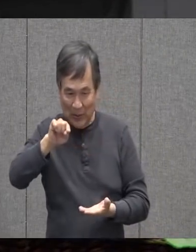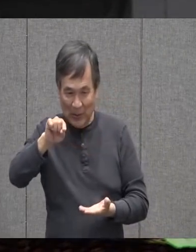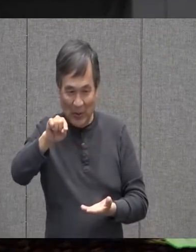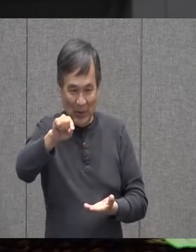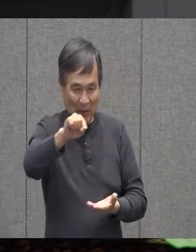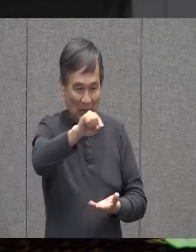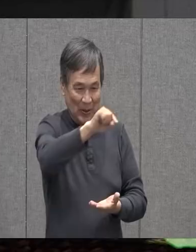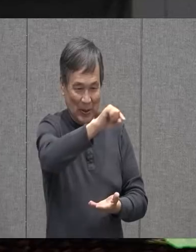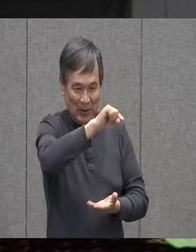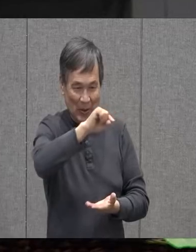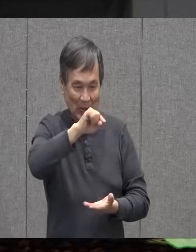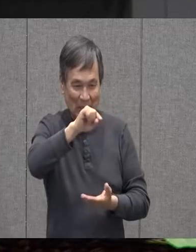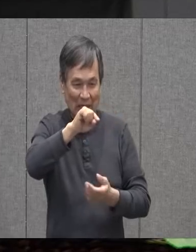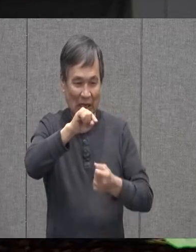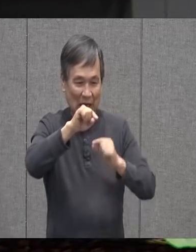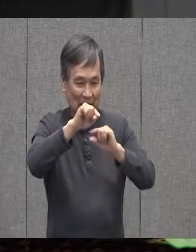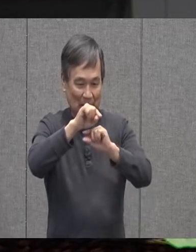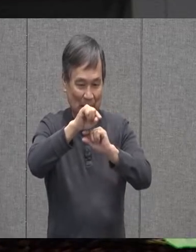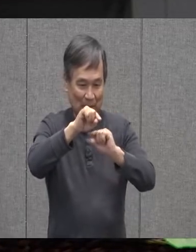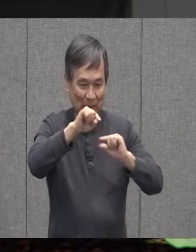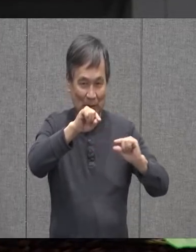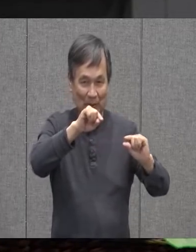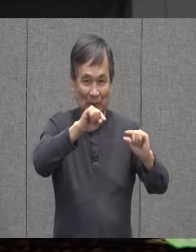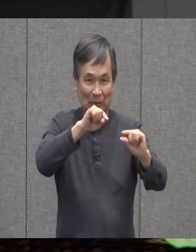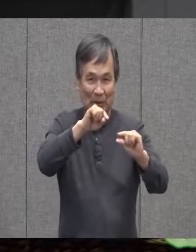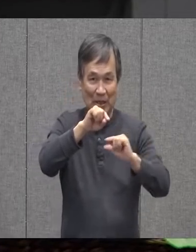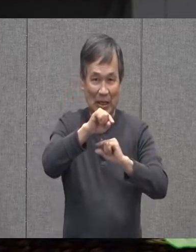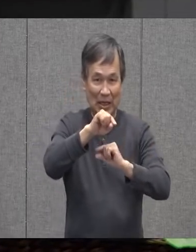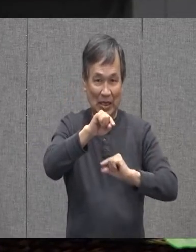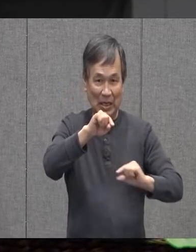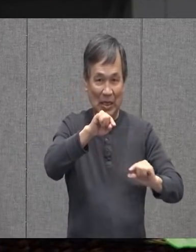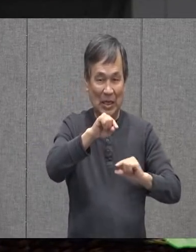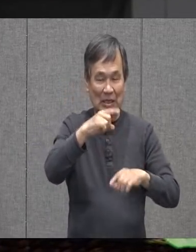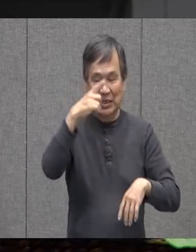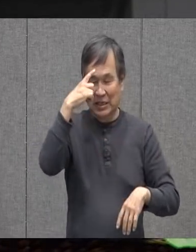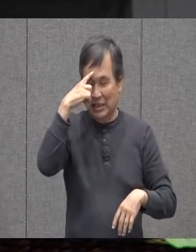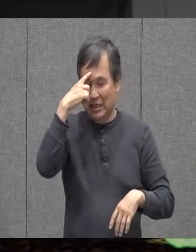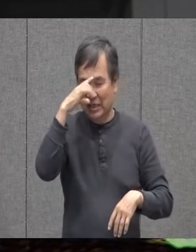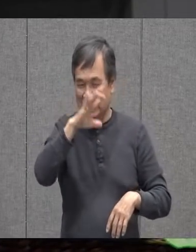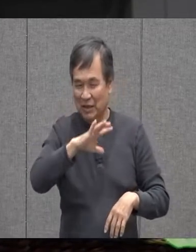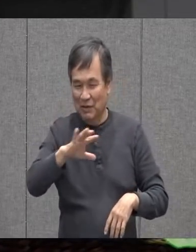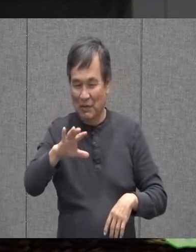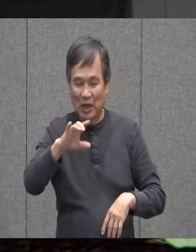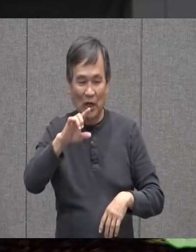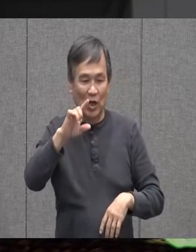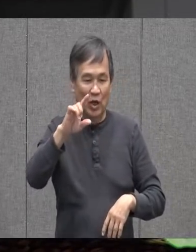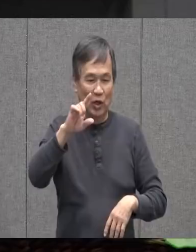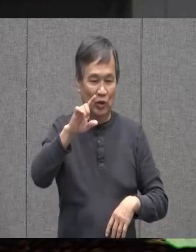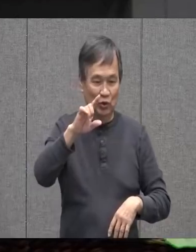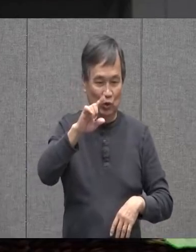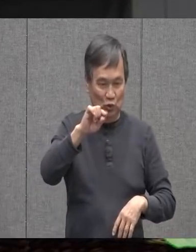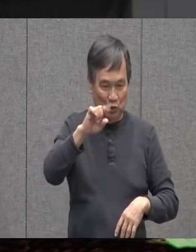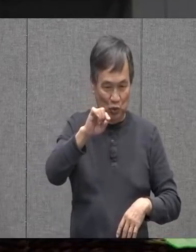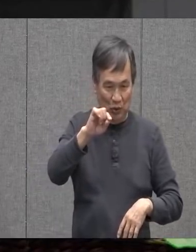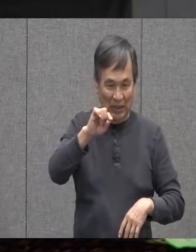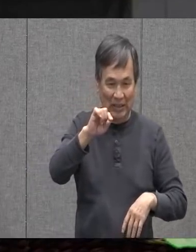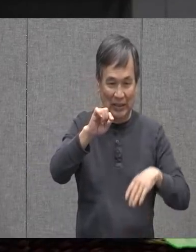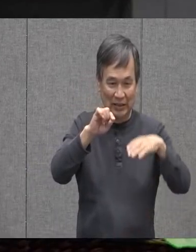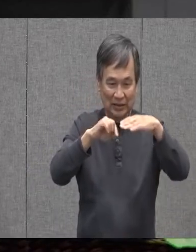he divides it into 4 sections, and he thinks there's about 20 layers like that in the